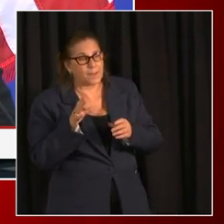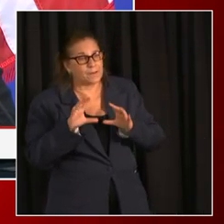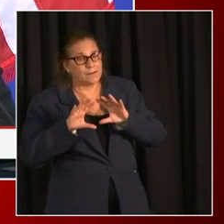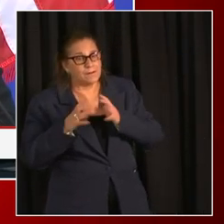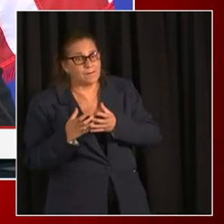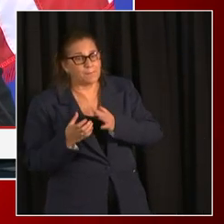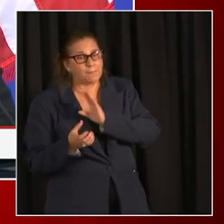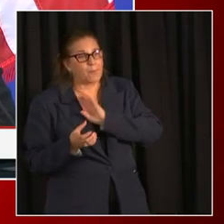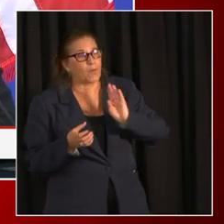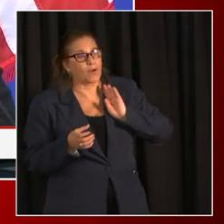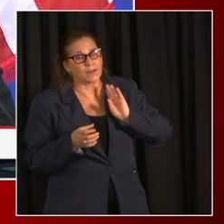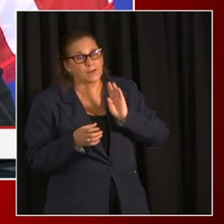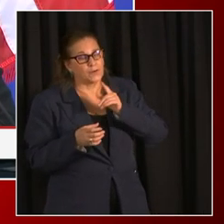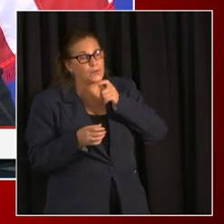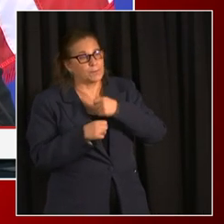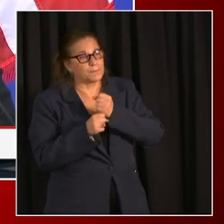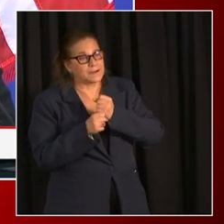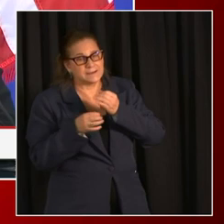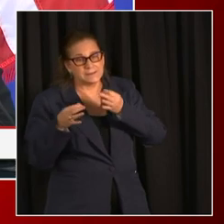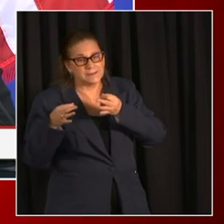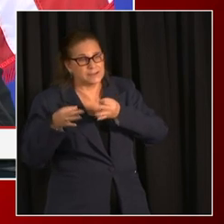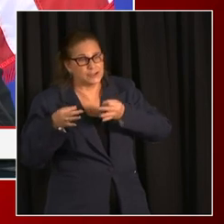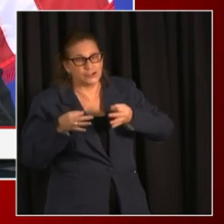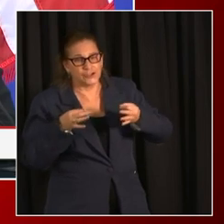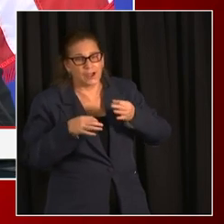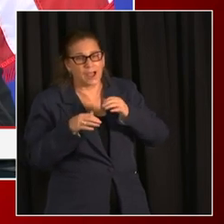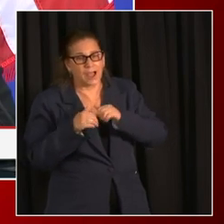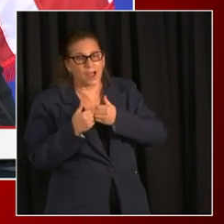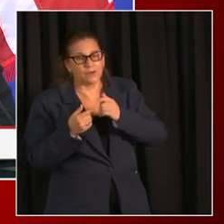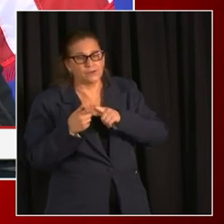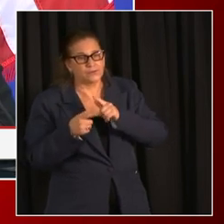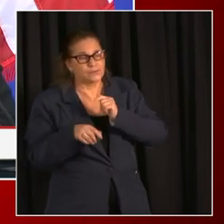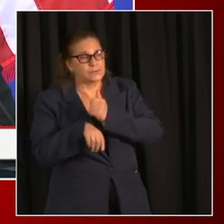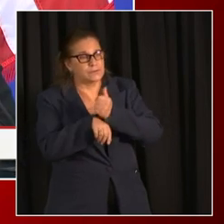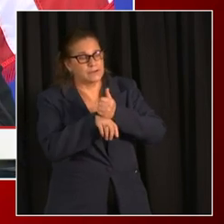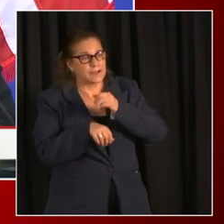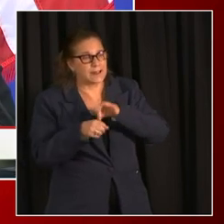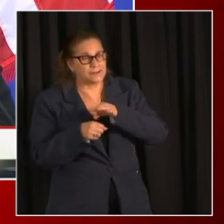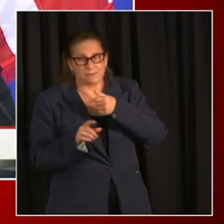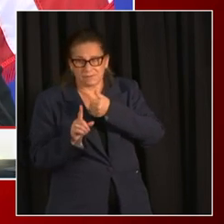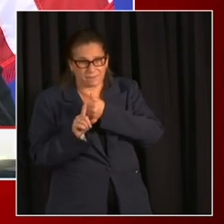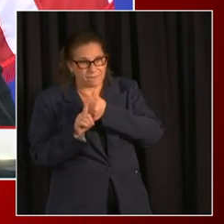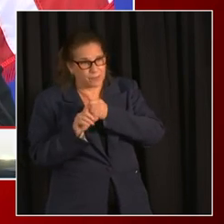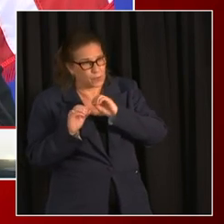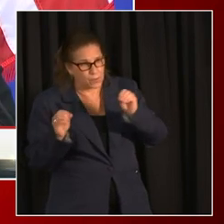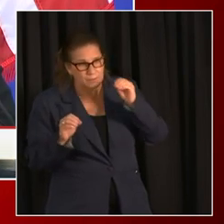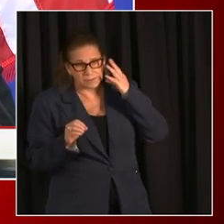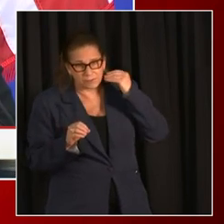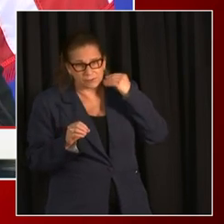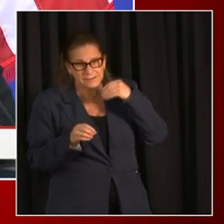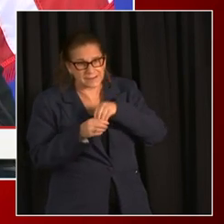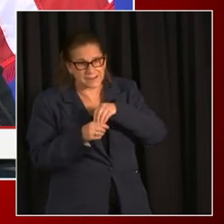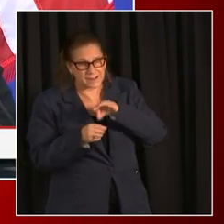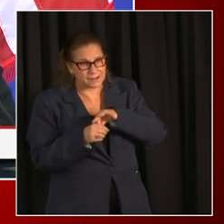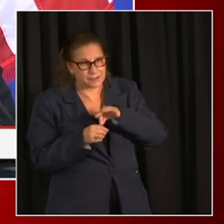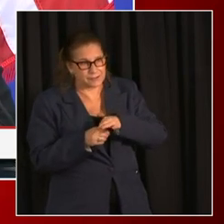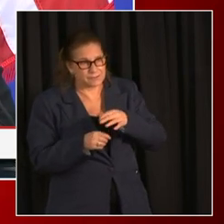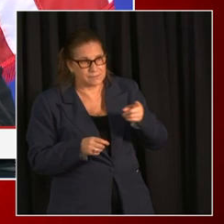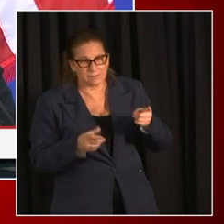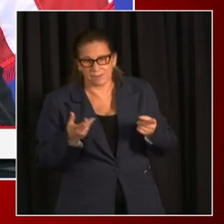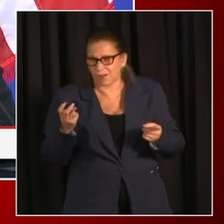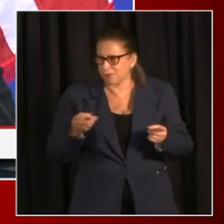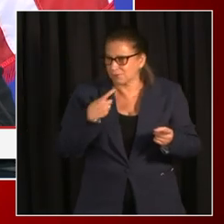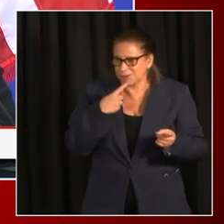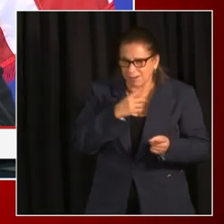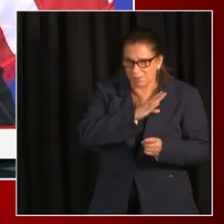board members who make the executive decisions have no election experience. Well, I think it would be hard to say that a board member is